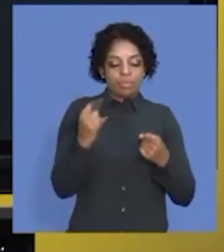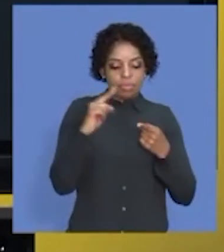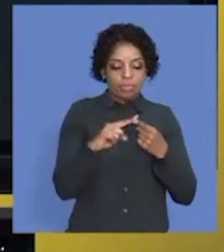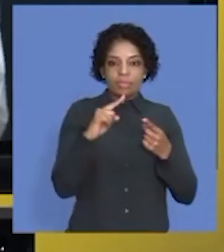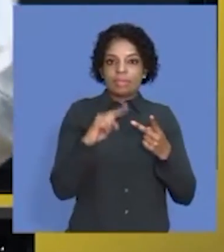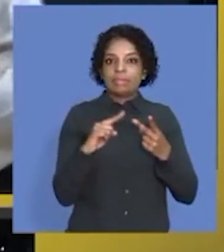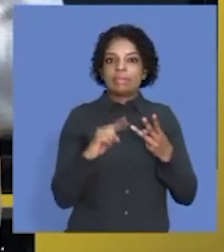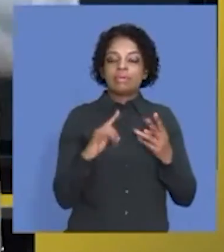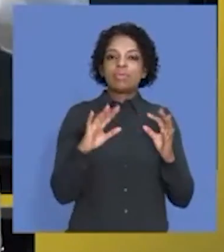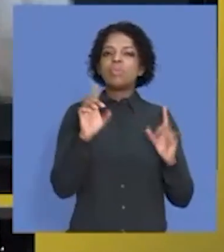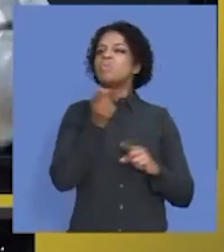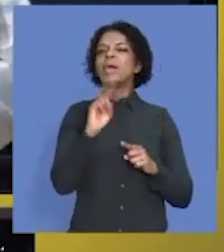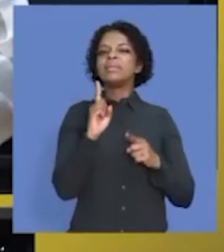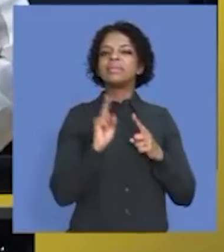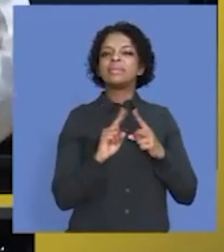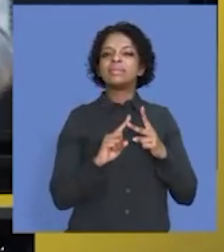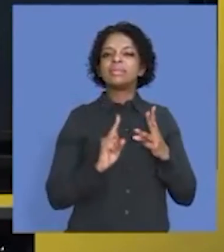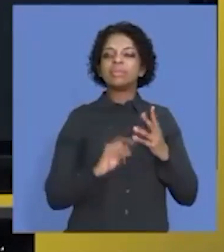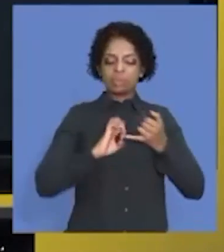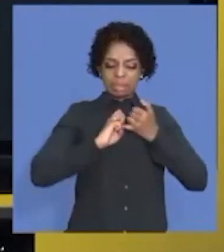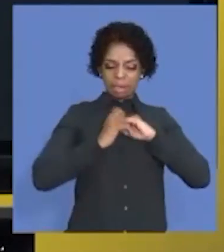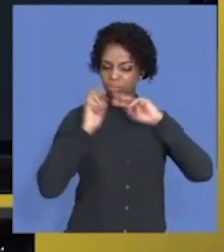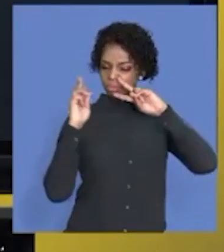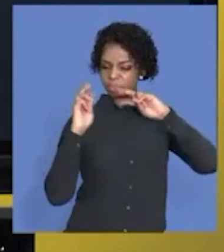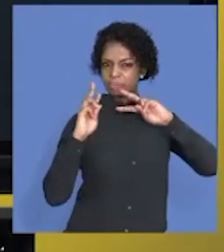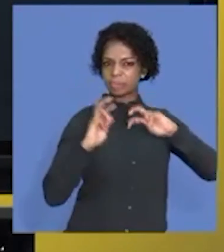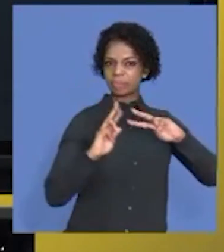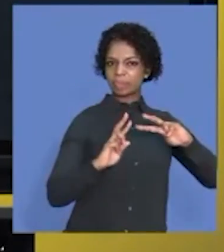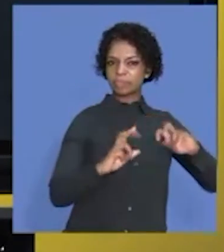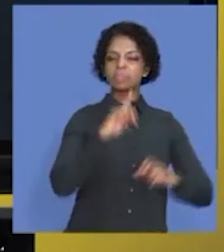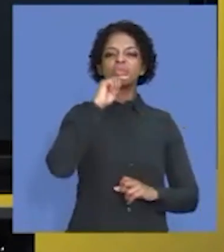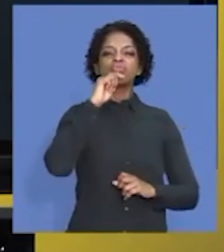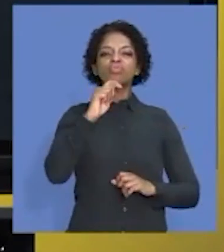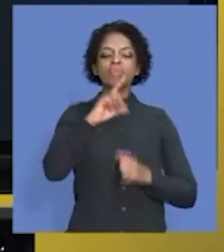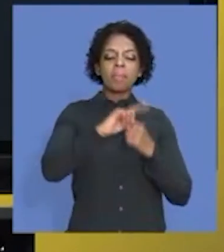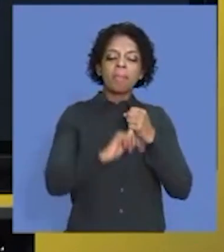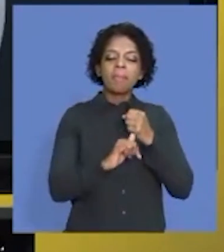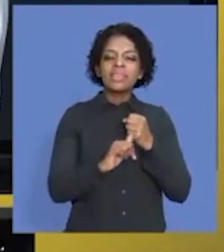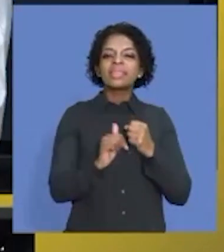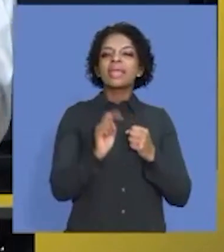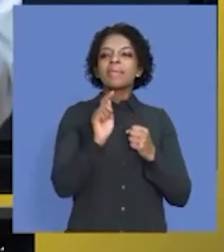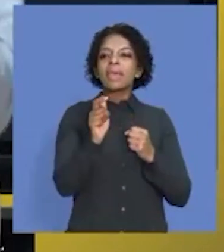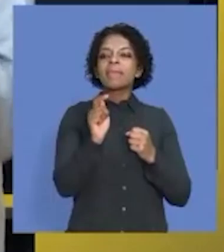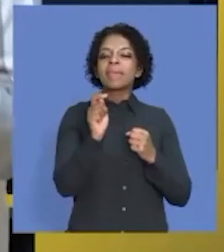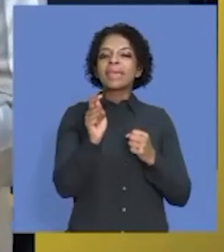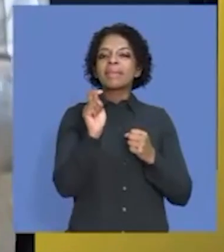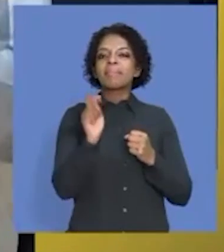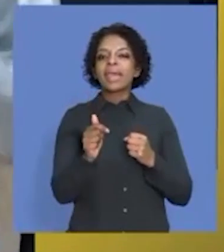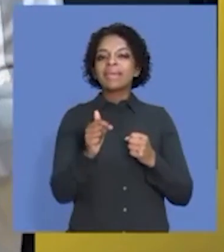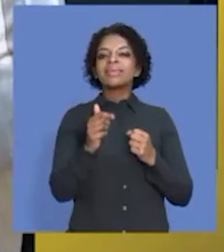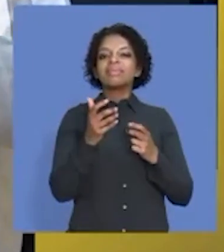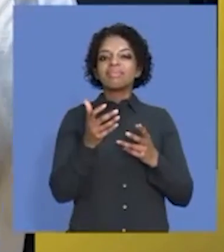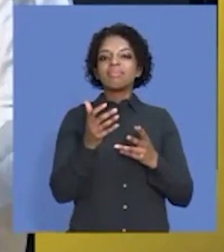to determine. What are we determining? We are trying to find out what was the 1 month's rental that we have